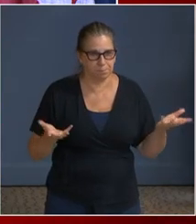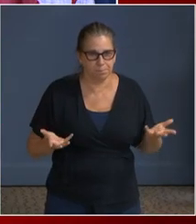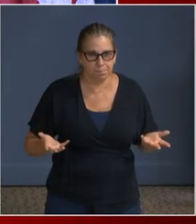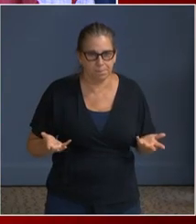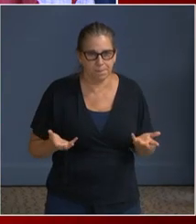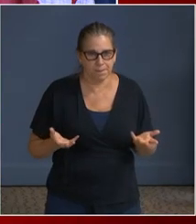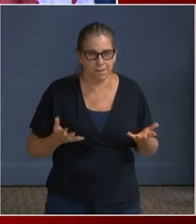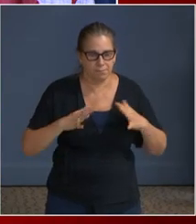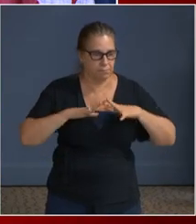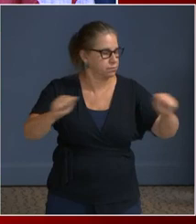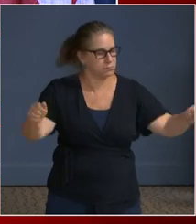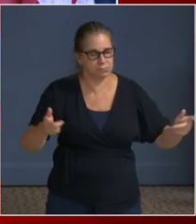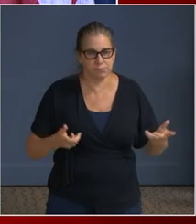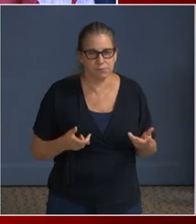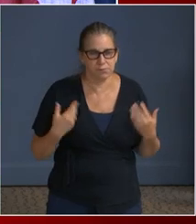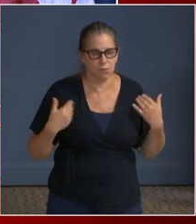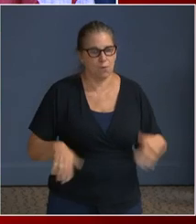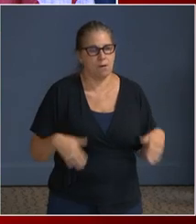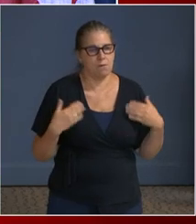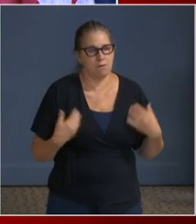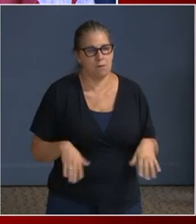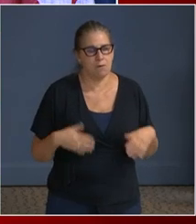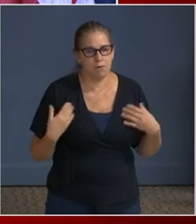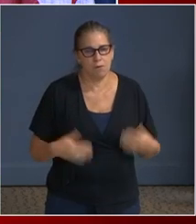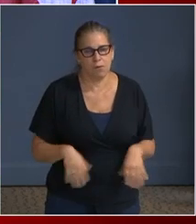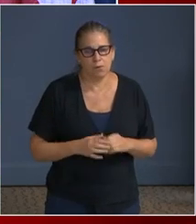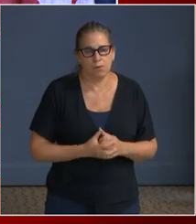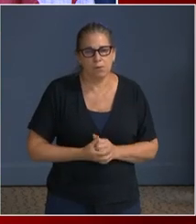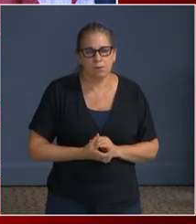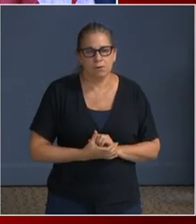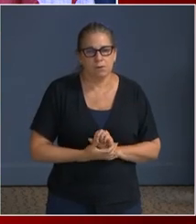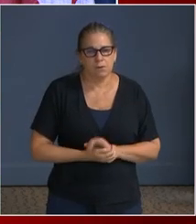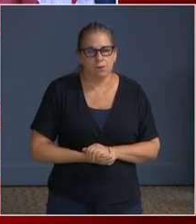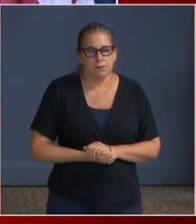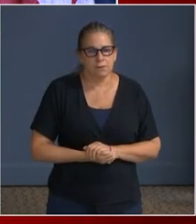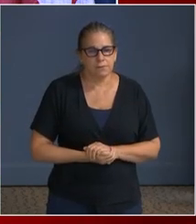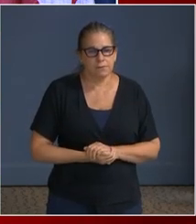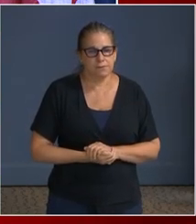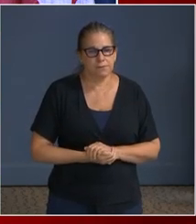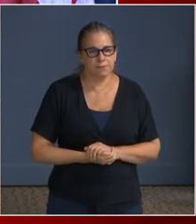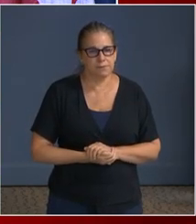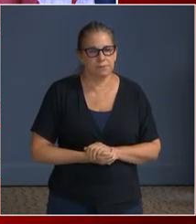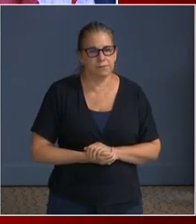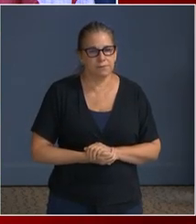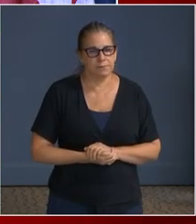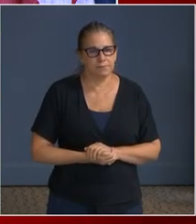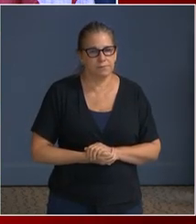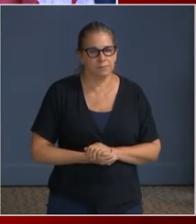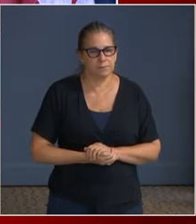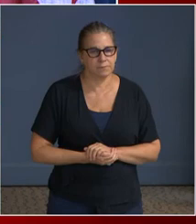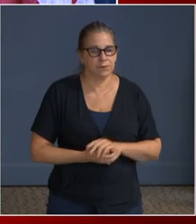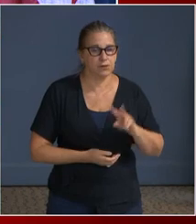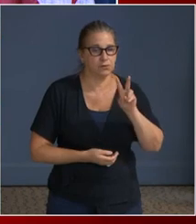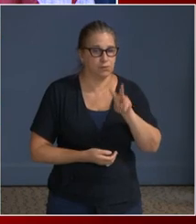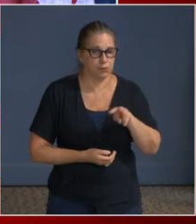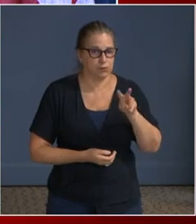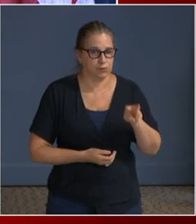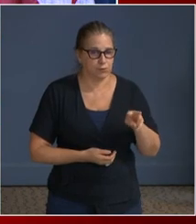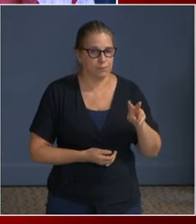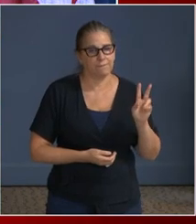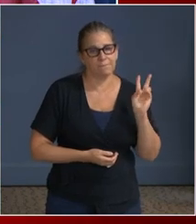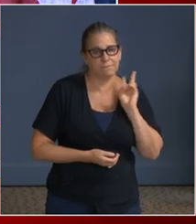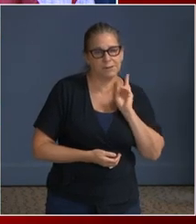in the case, as the mayor has mentioned, is there were 22 total victims, including Christopher, who was